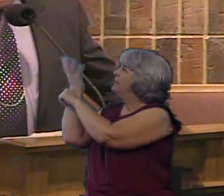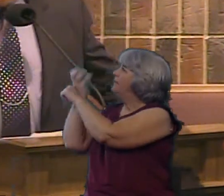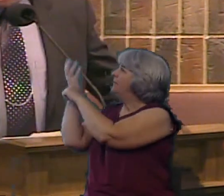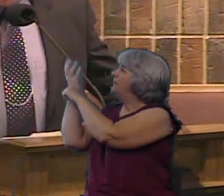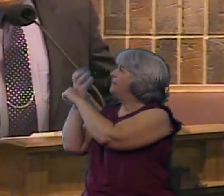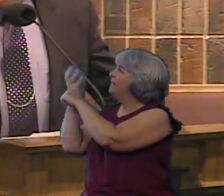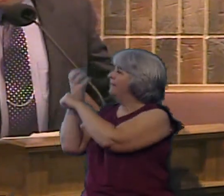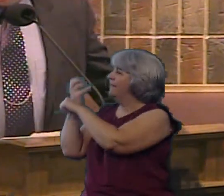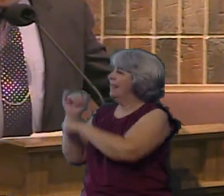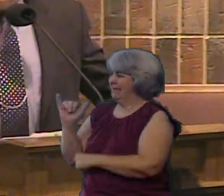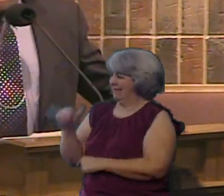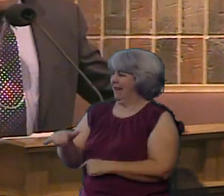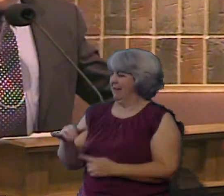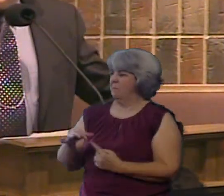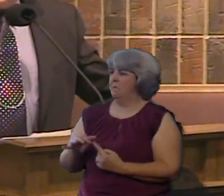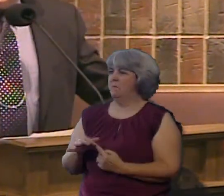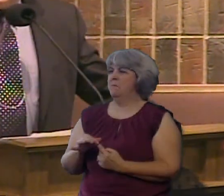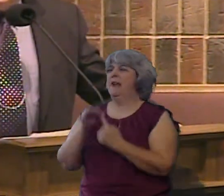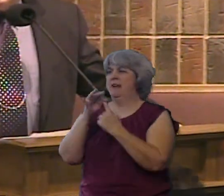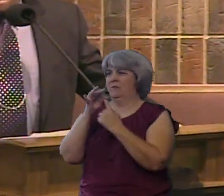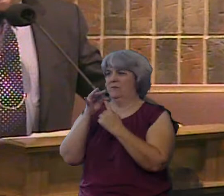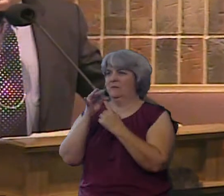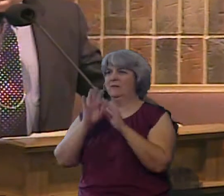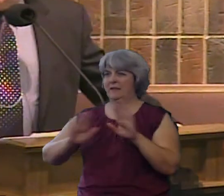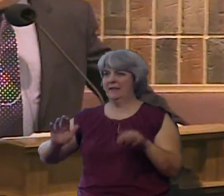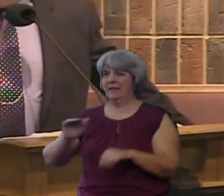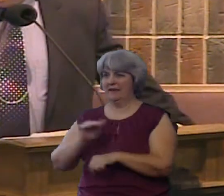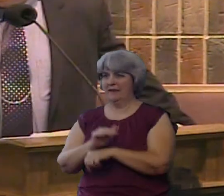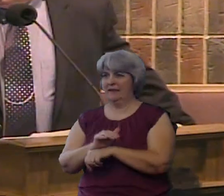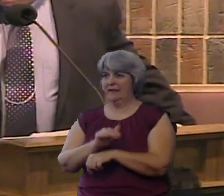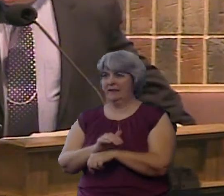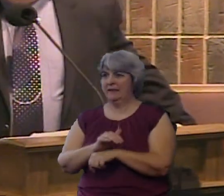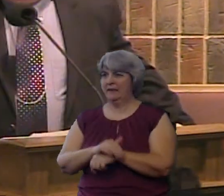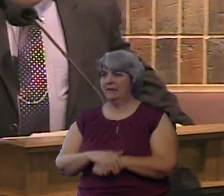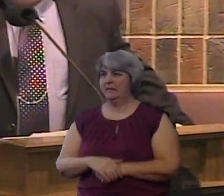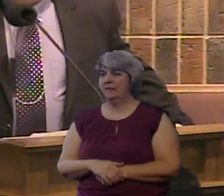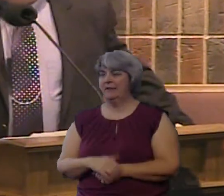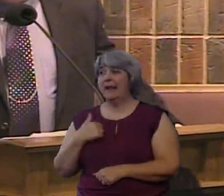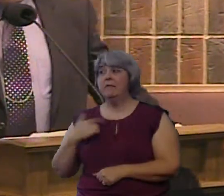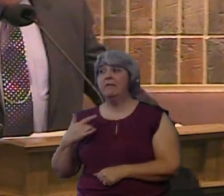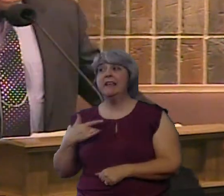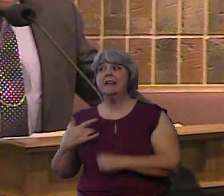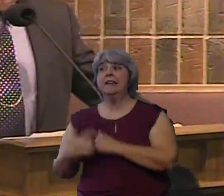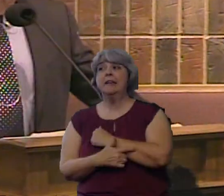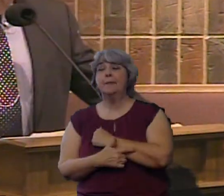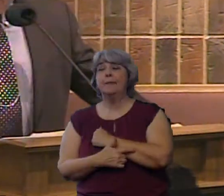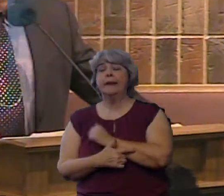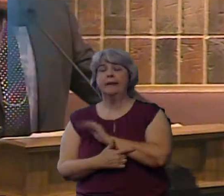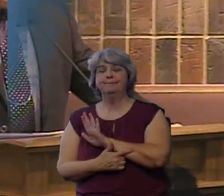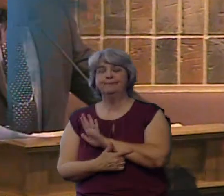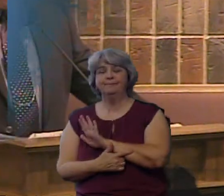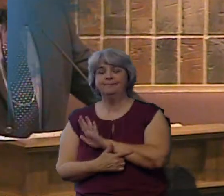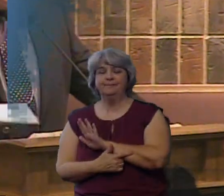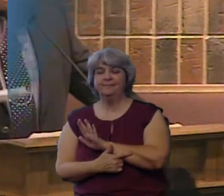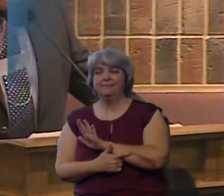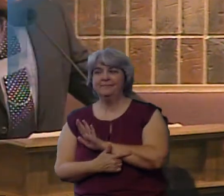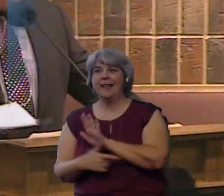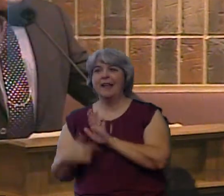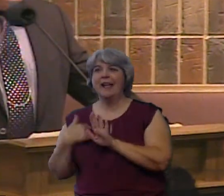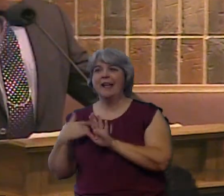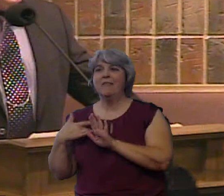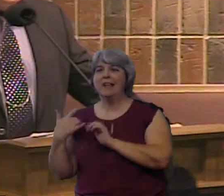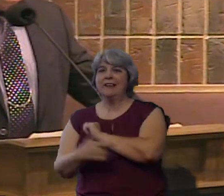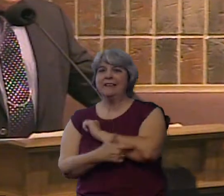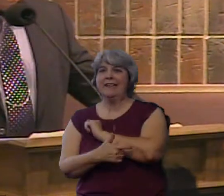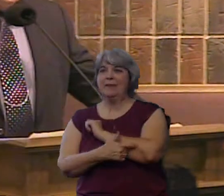Sunday evening is a very special time. I am tempted, won't do it, but I'm tempted to put my sermon